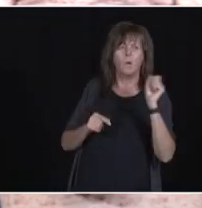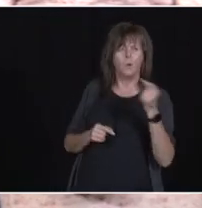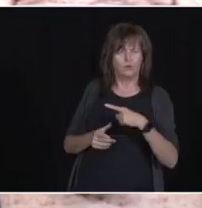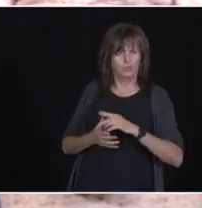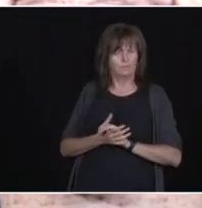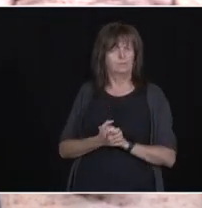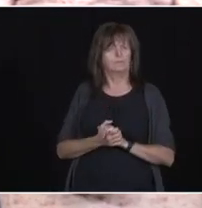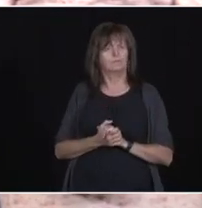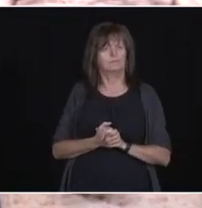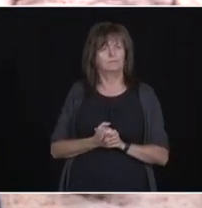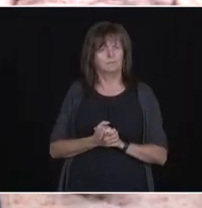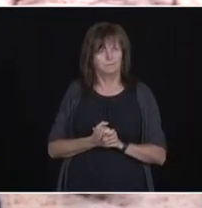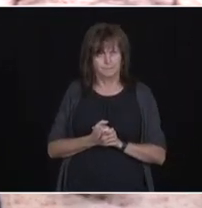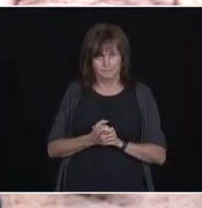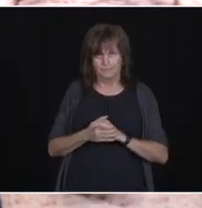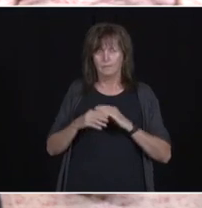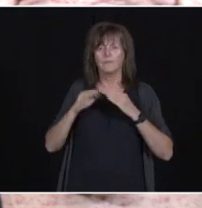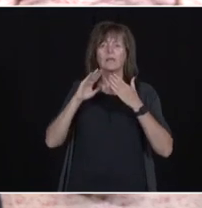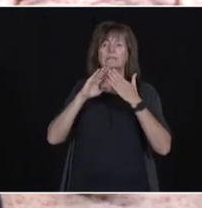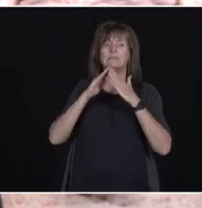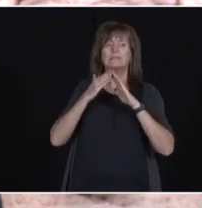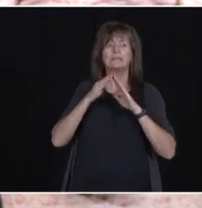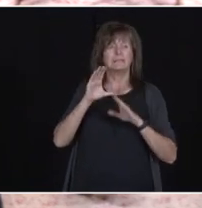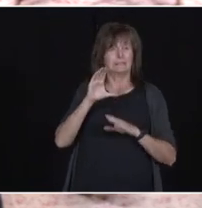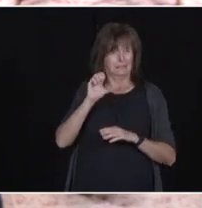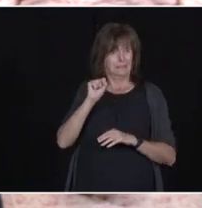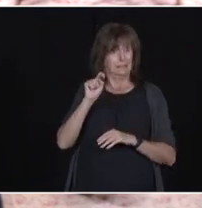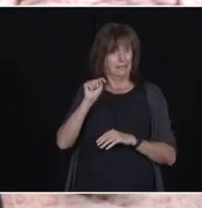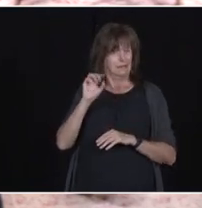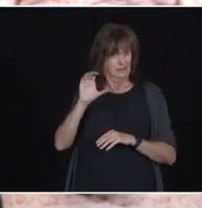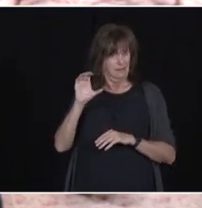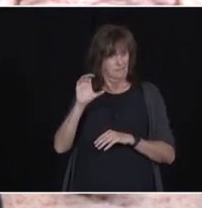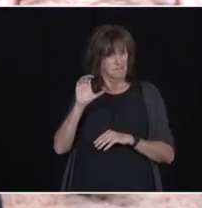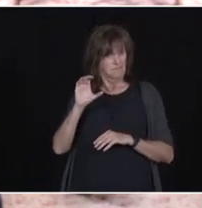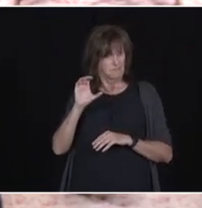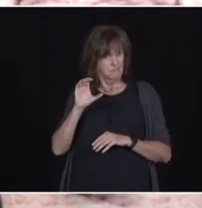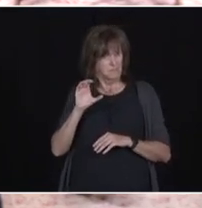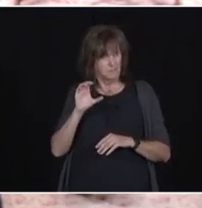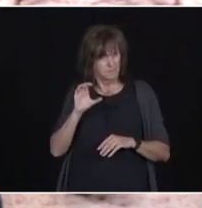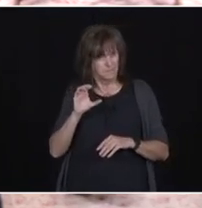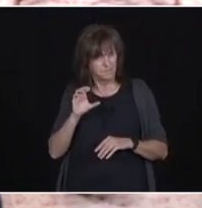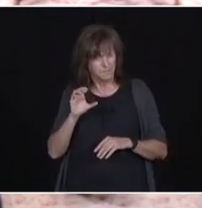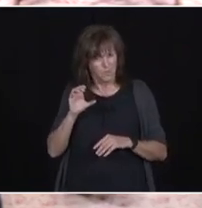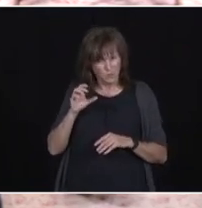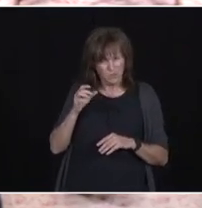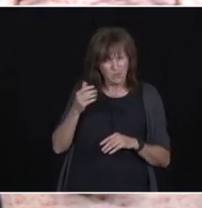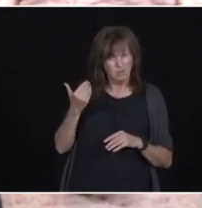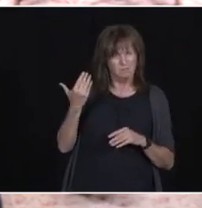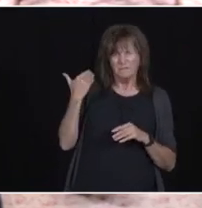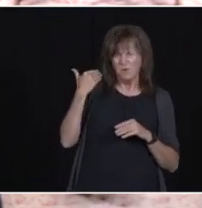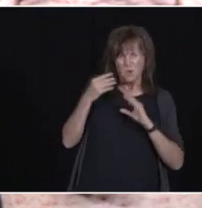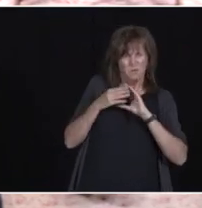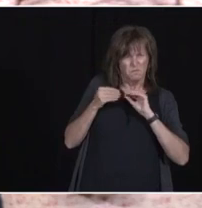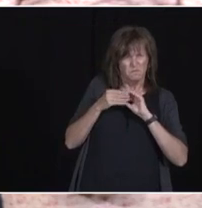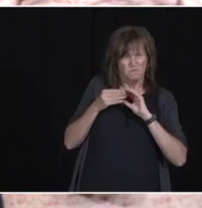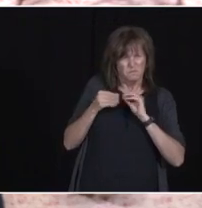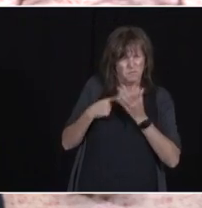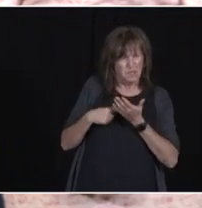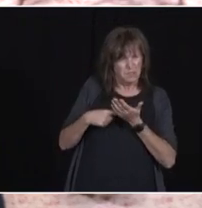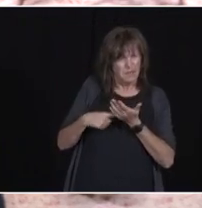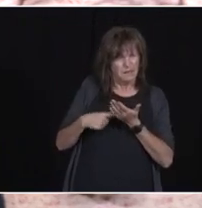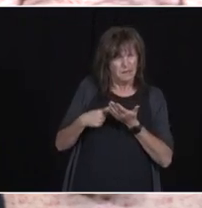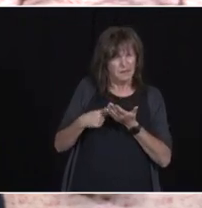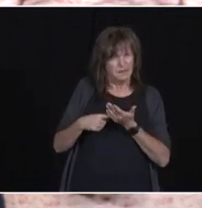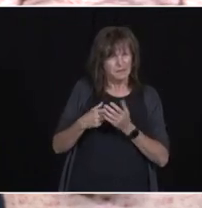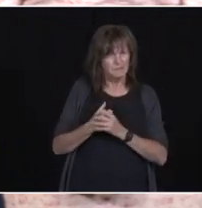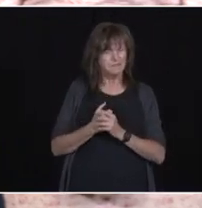decided, and we've talked about this sort of thing before, that their beaches can only be used by residents. You know,